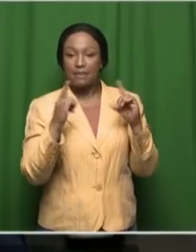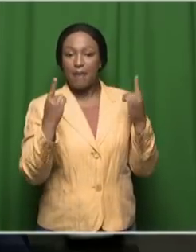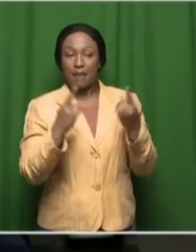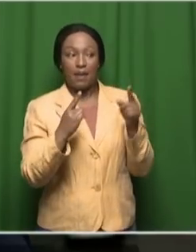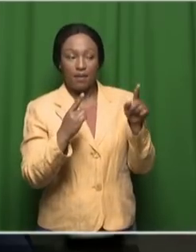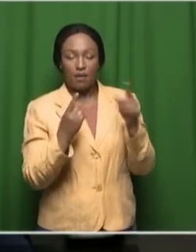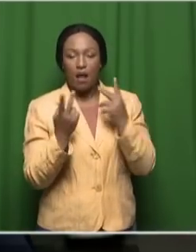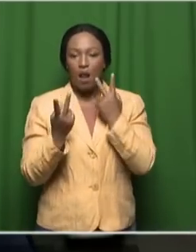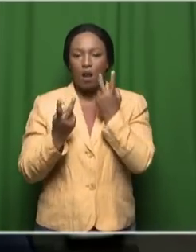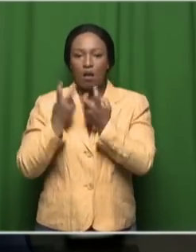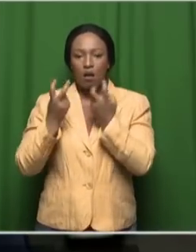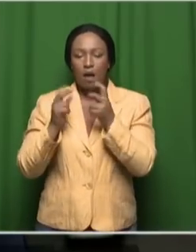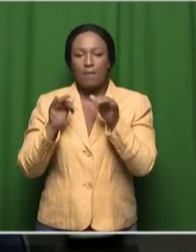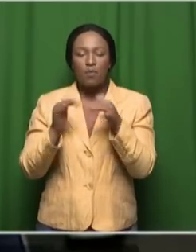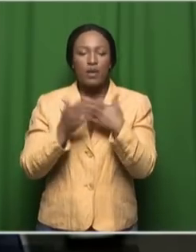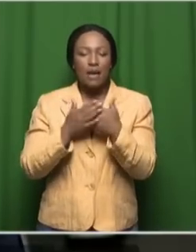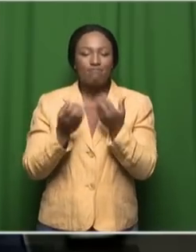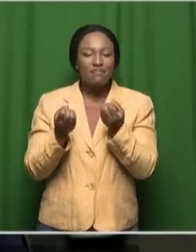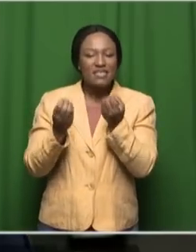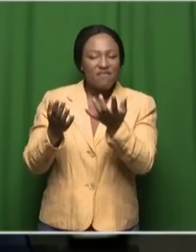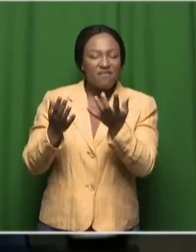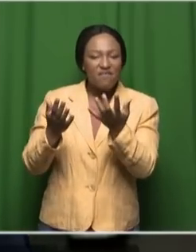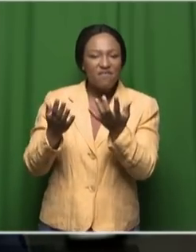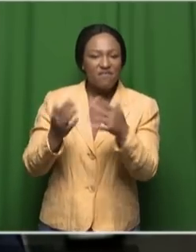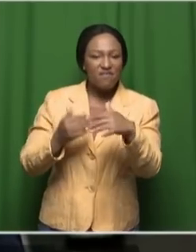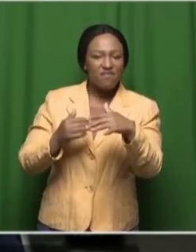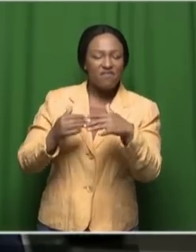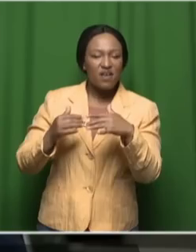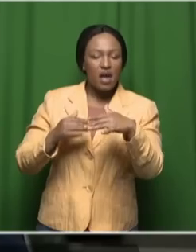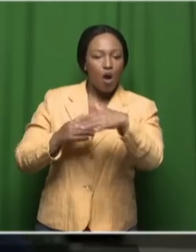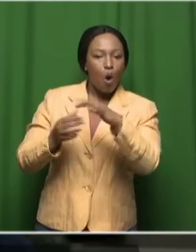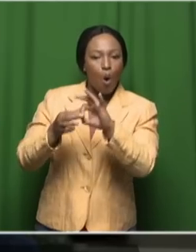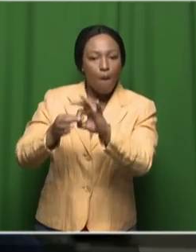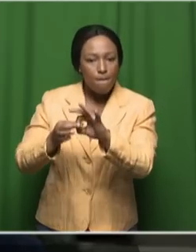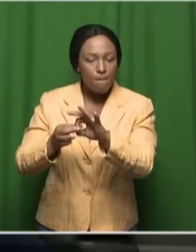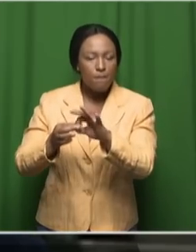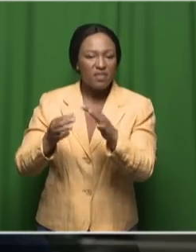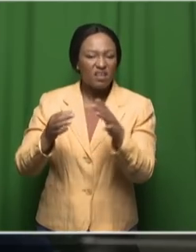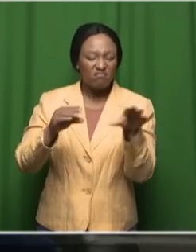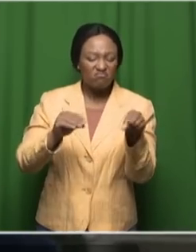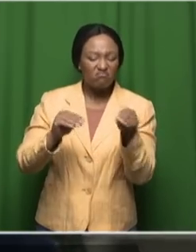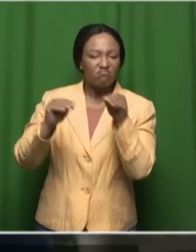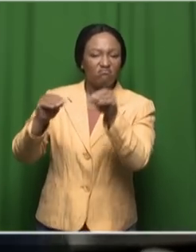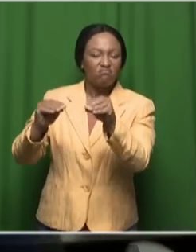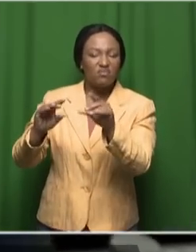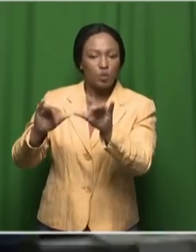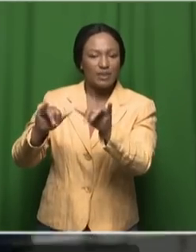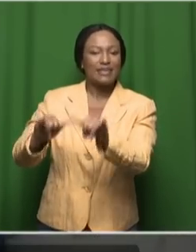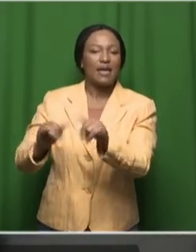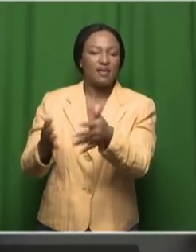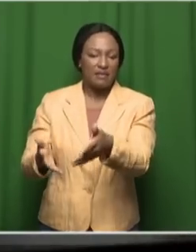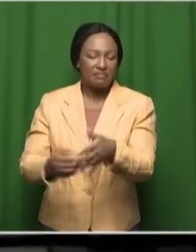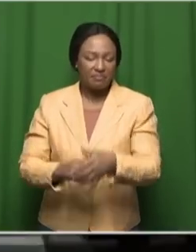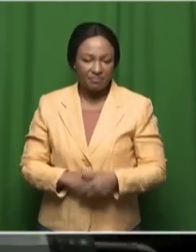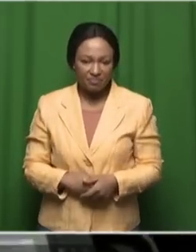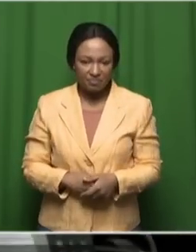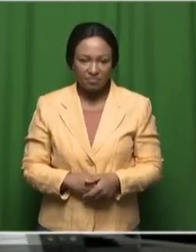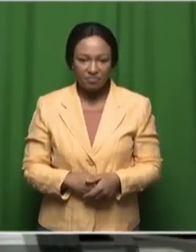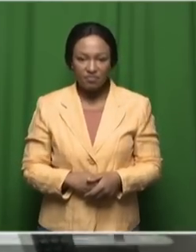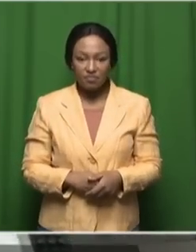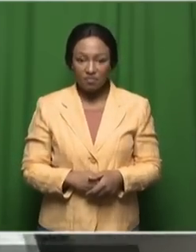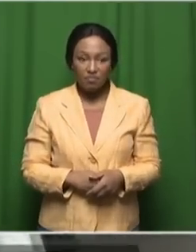spaces where people can be housed. So we are on top of that in that regard. And of course, Mandy, we're still going to see much rain